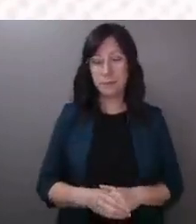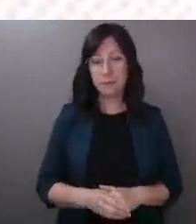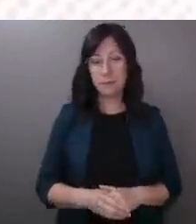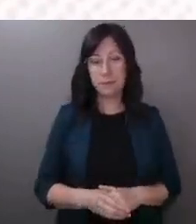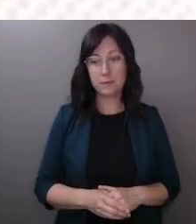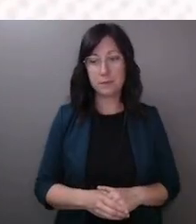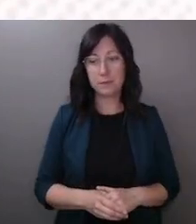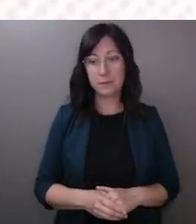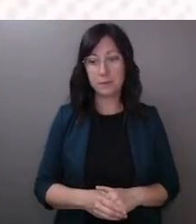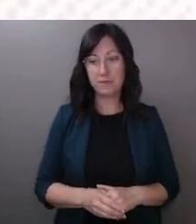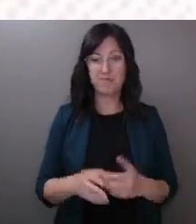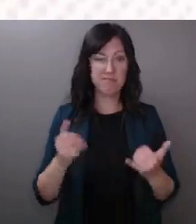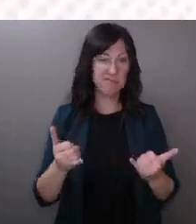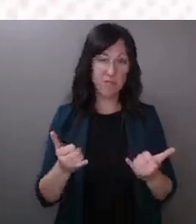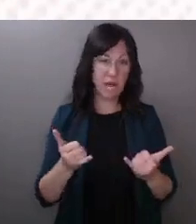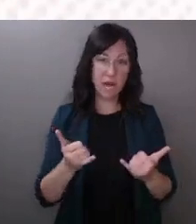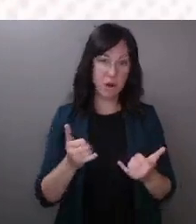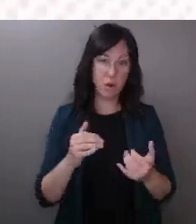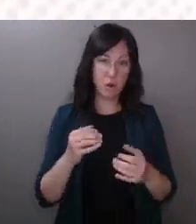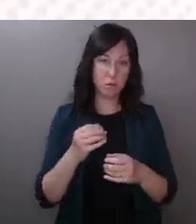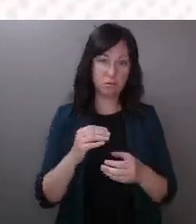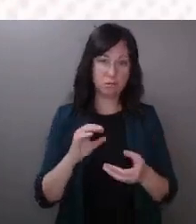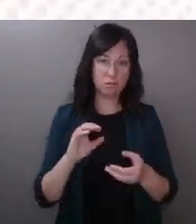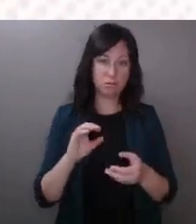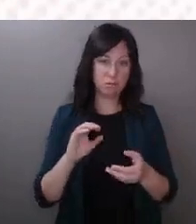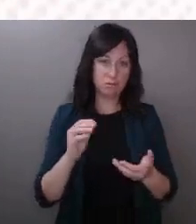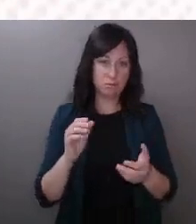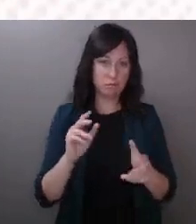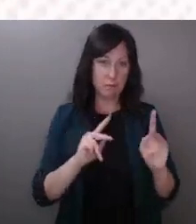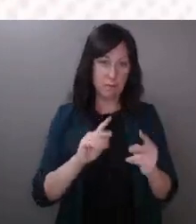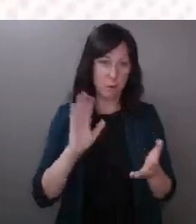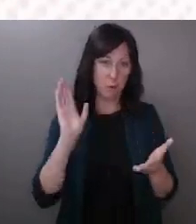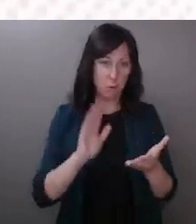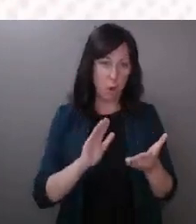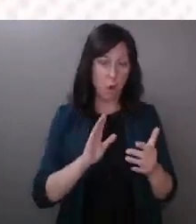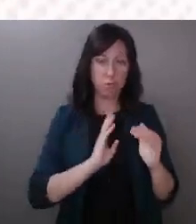It's a very quiet time. Ridership is quite low